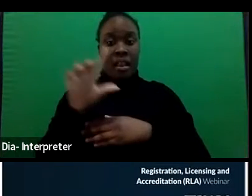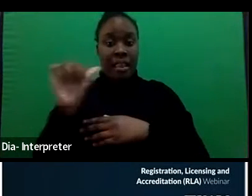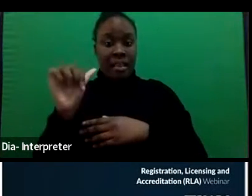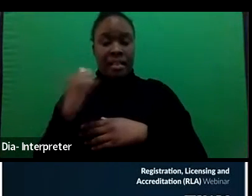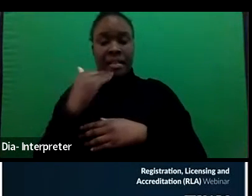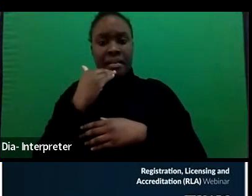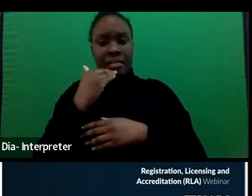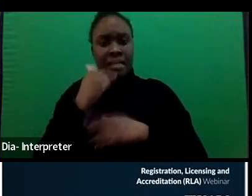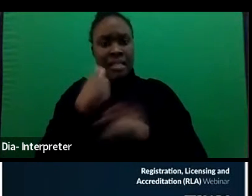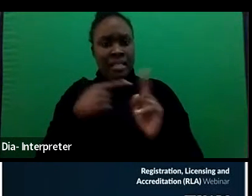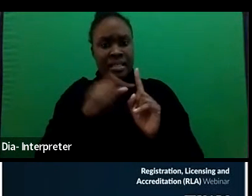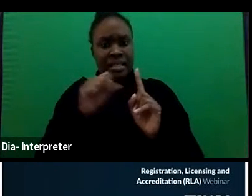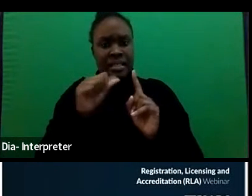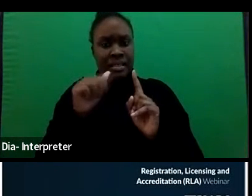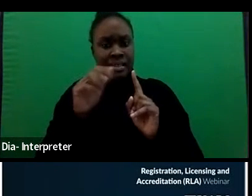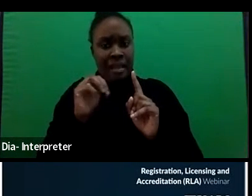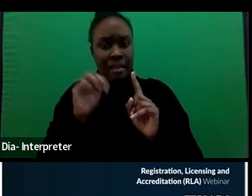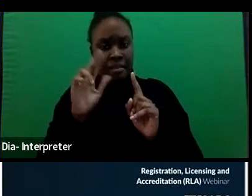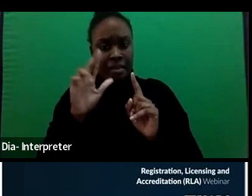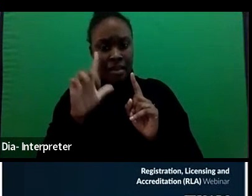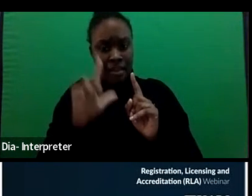us.